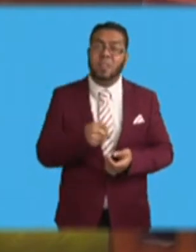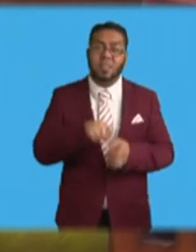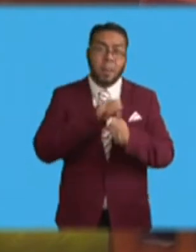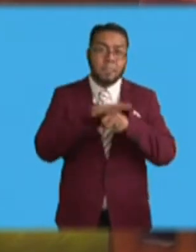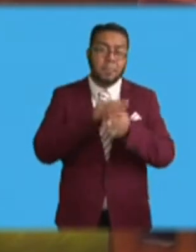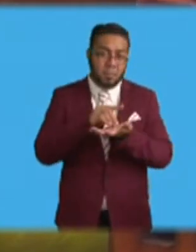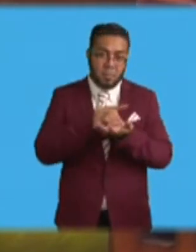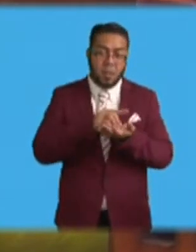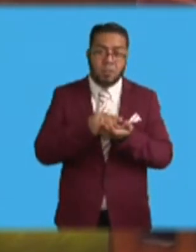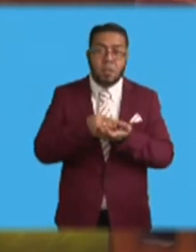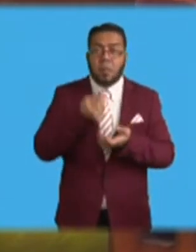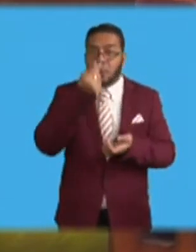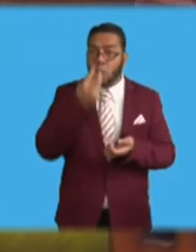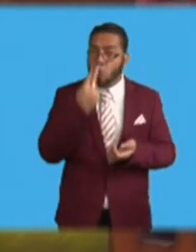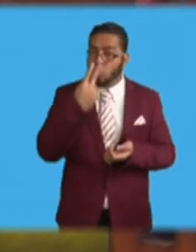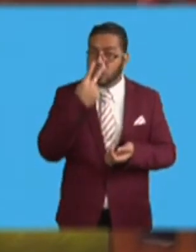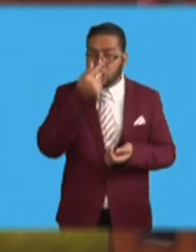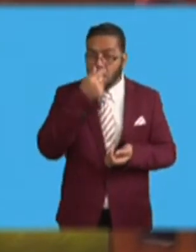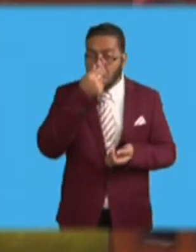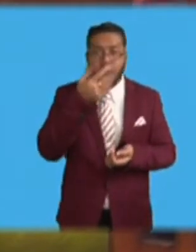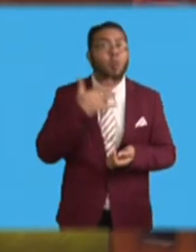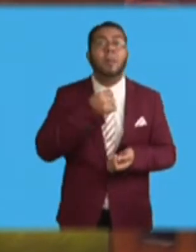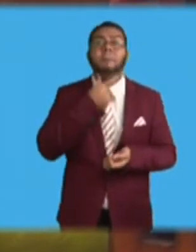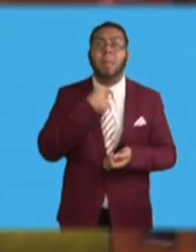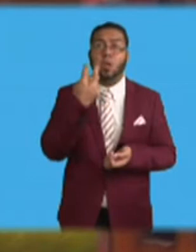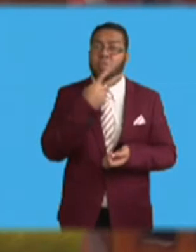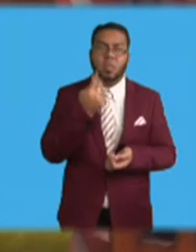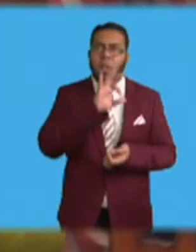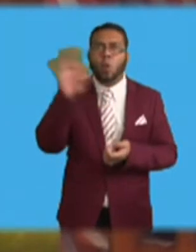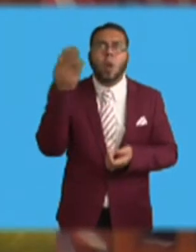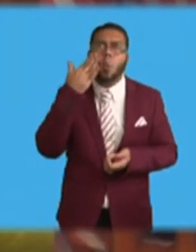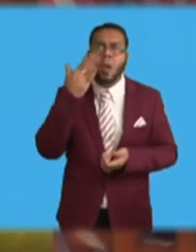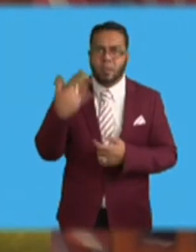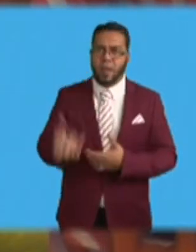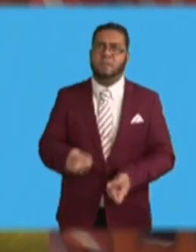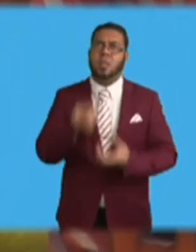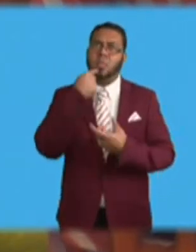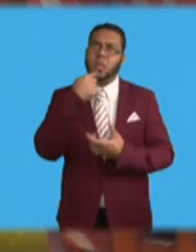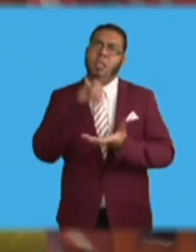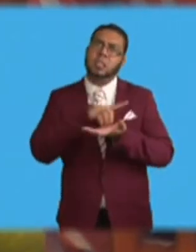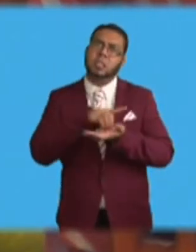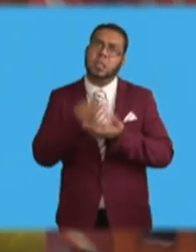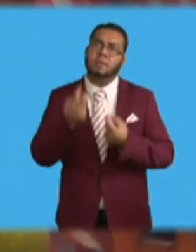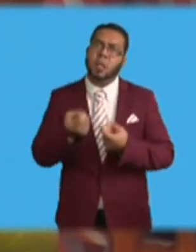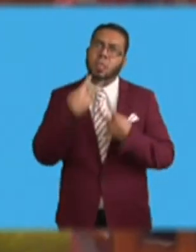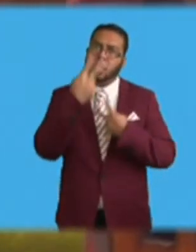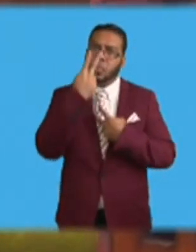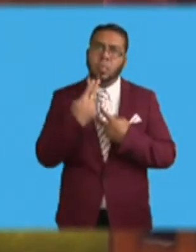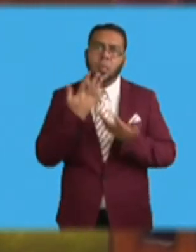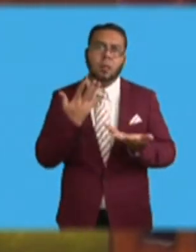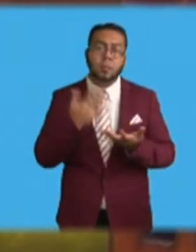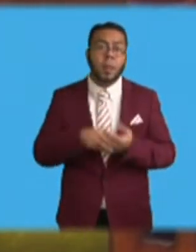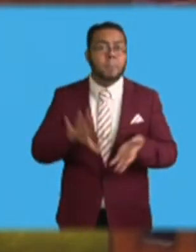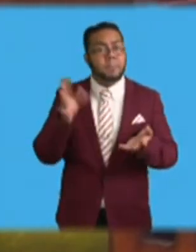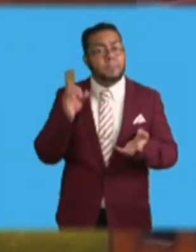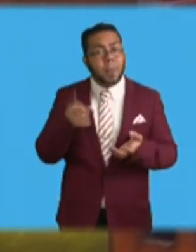causes no problems. And most of the time we are not even aware it's there. This disease occurs when the bacteria breaches